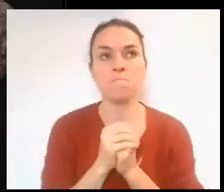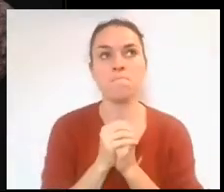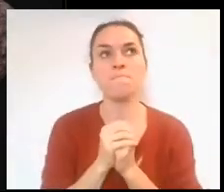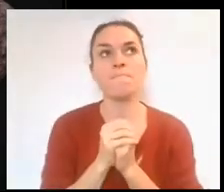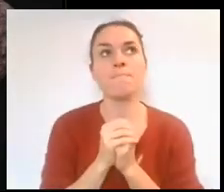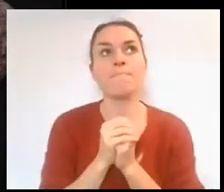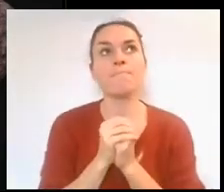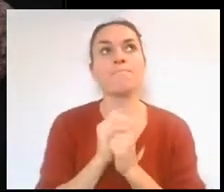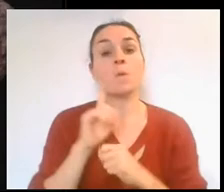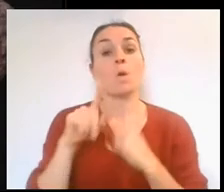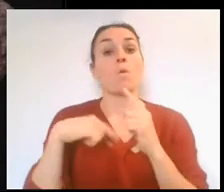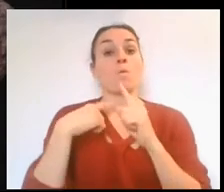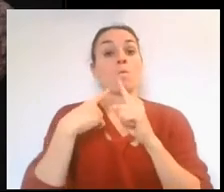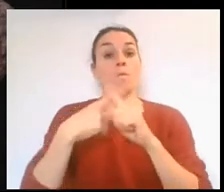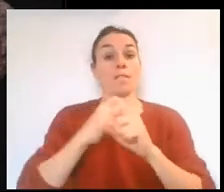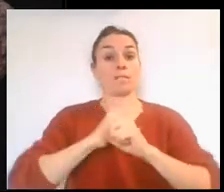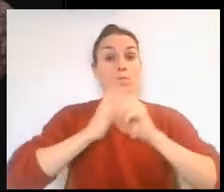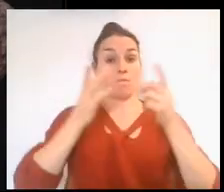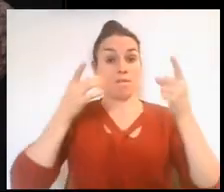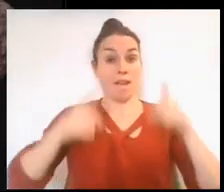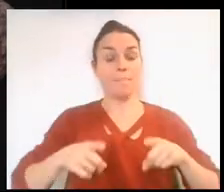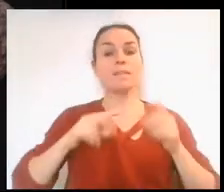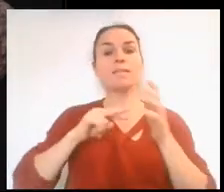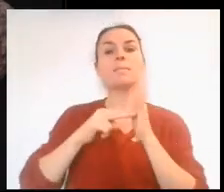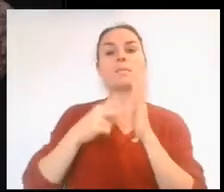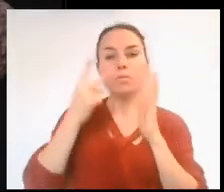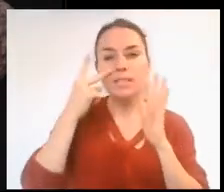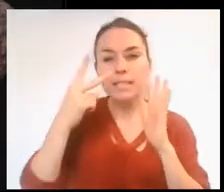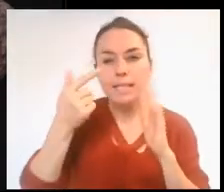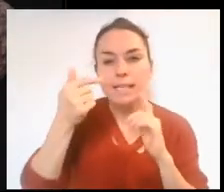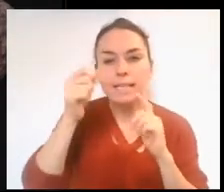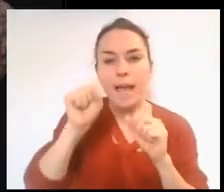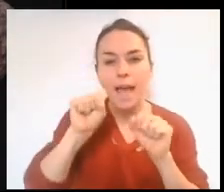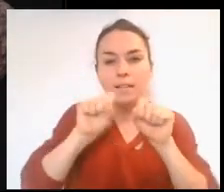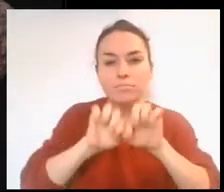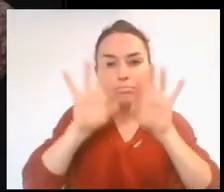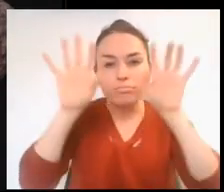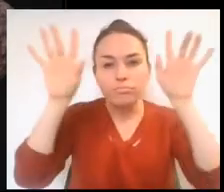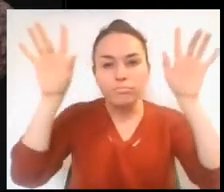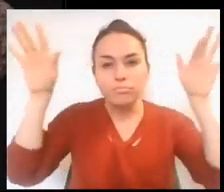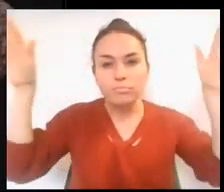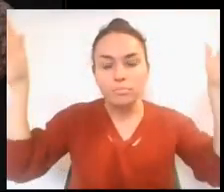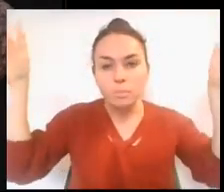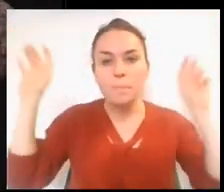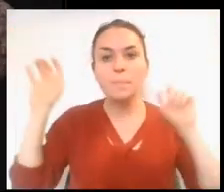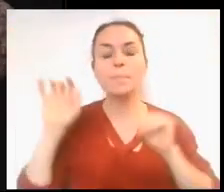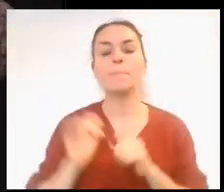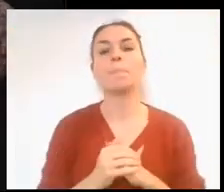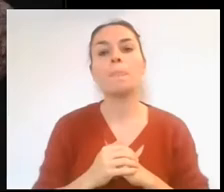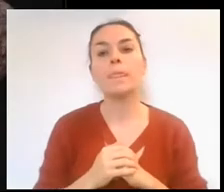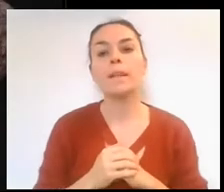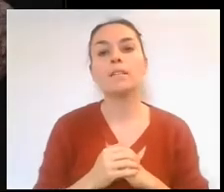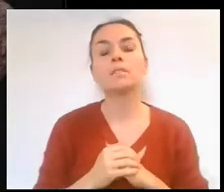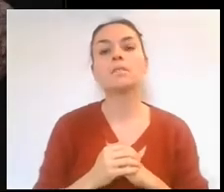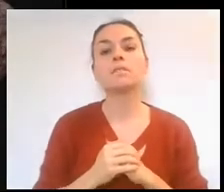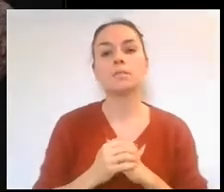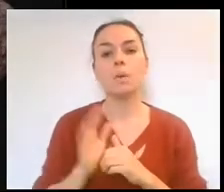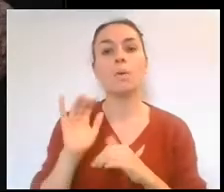ejects the gases here that you see, and they enrich the material in between the